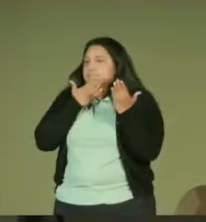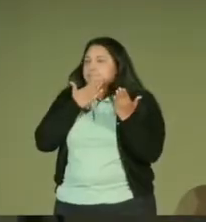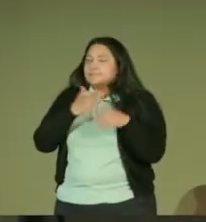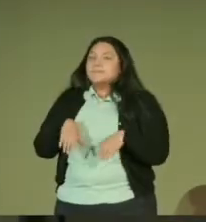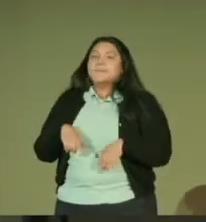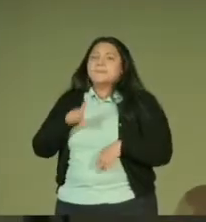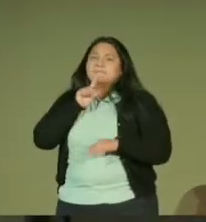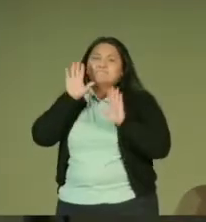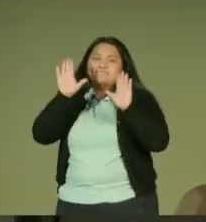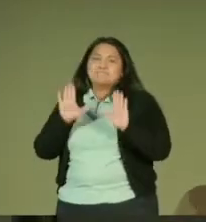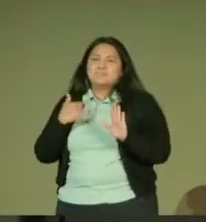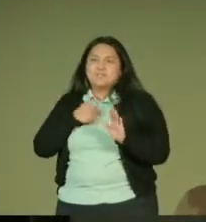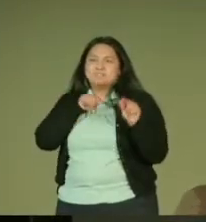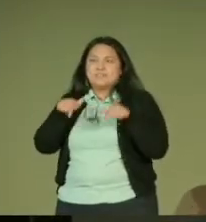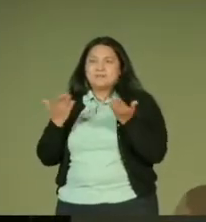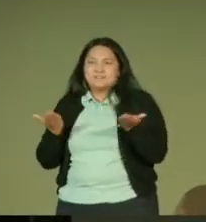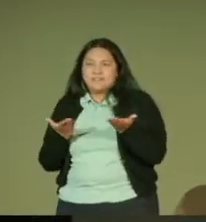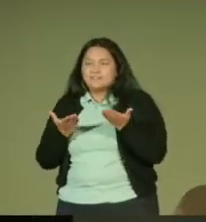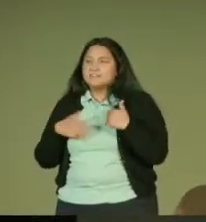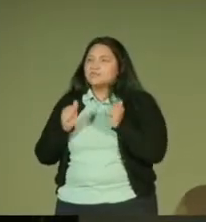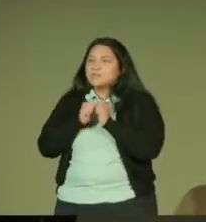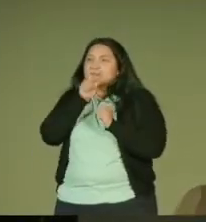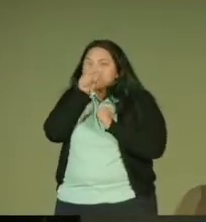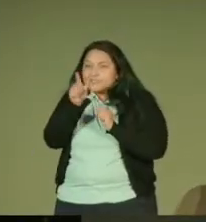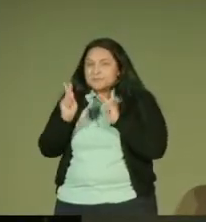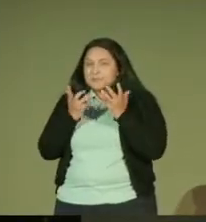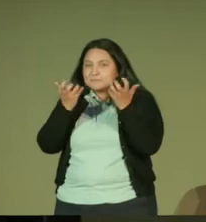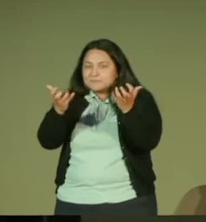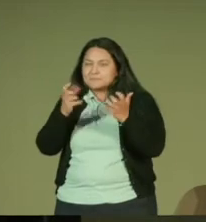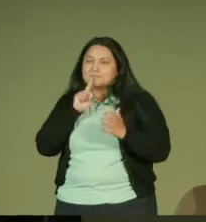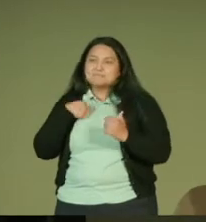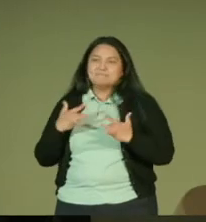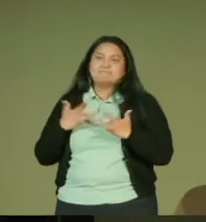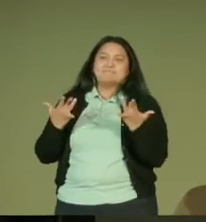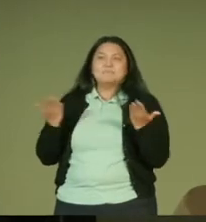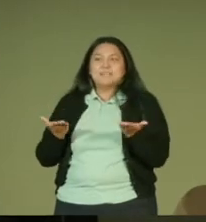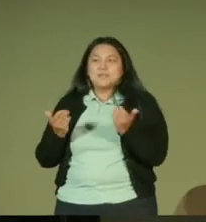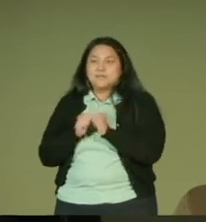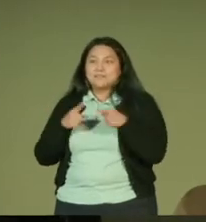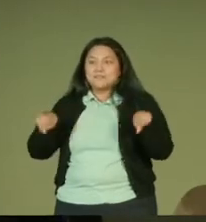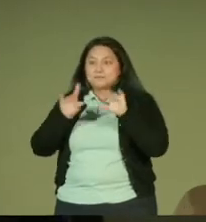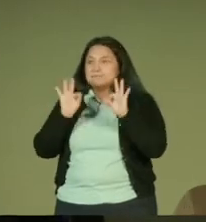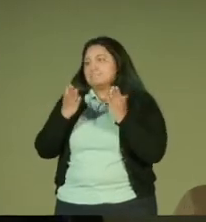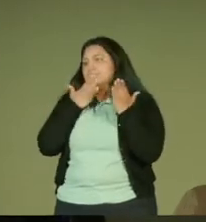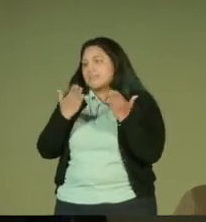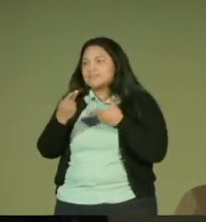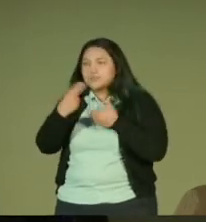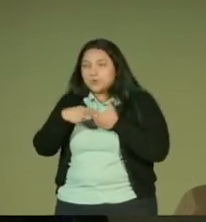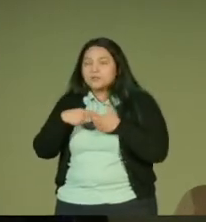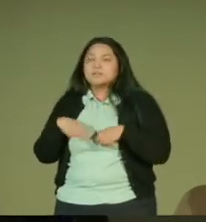It's just so great to be back in this space and with real people. I'm really delighted to be here tonight. Thank you all for joining us